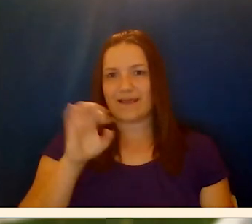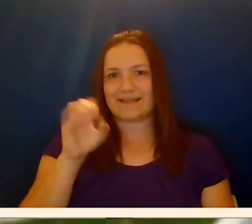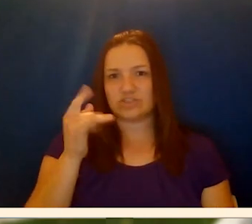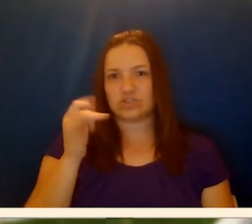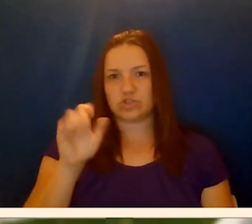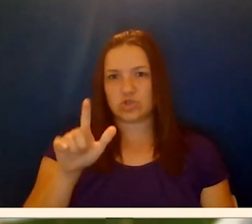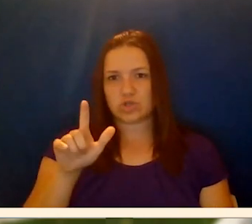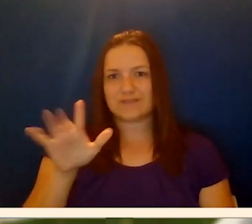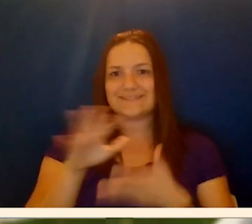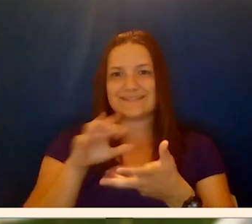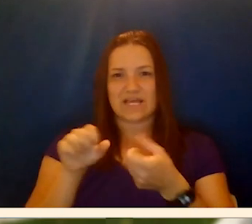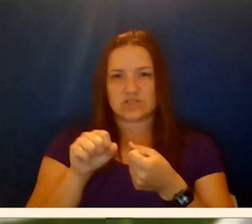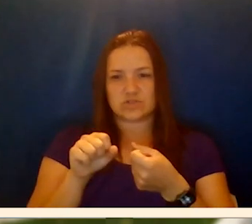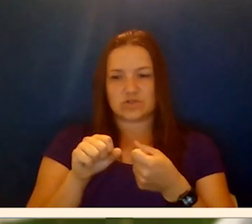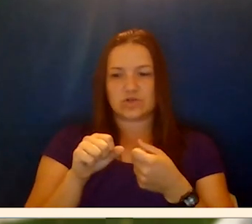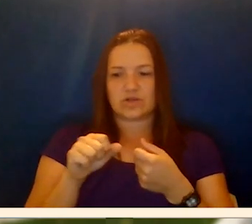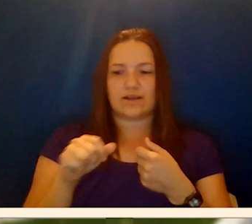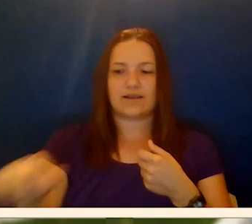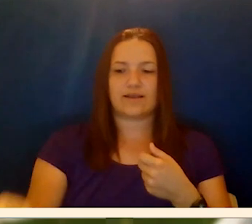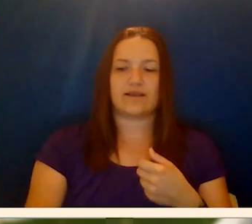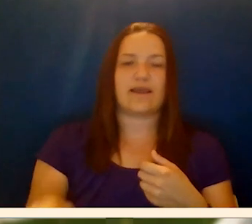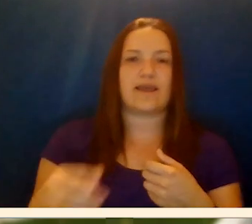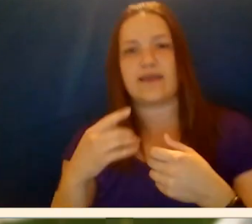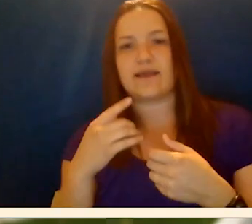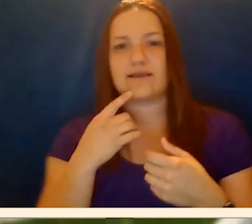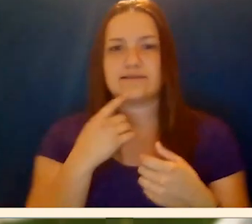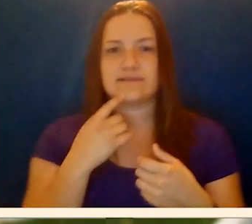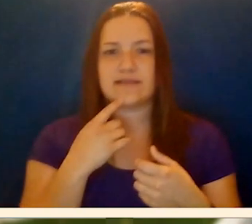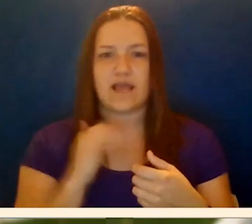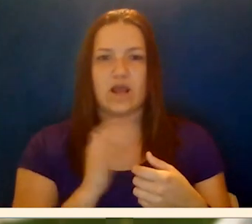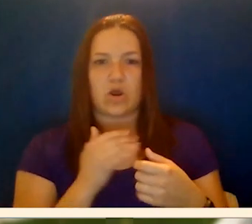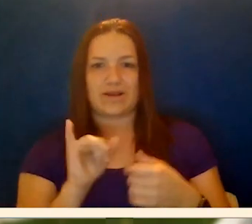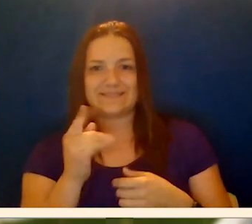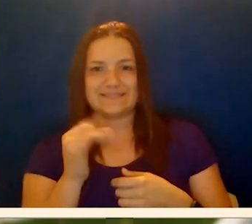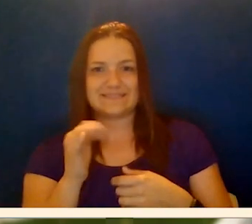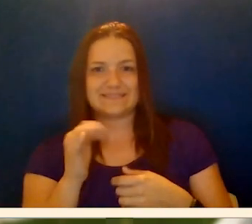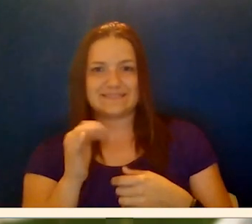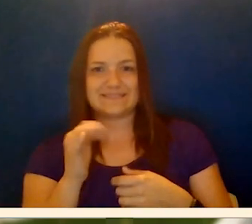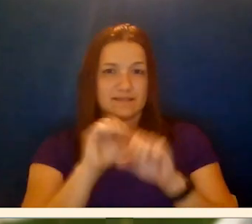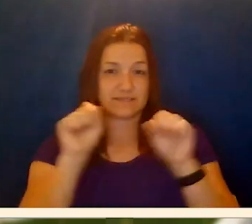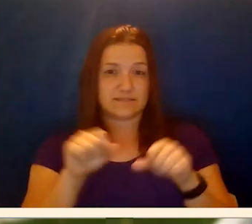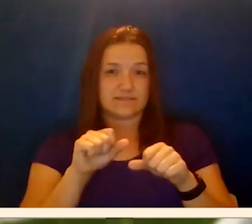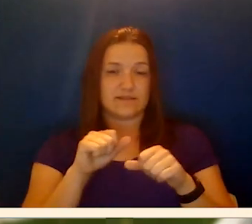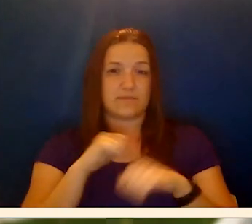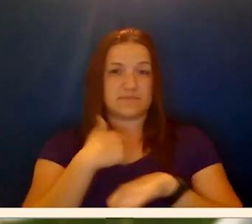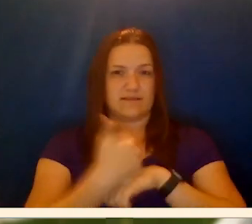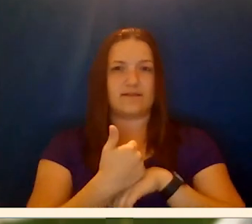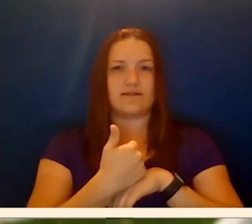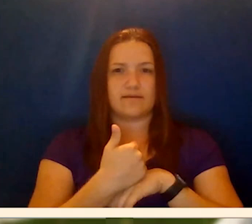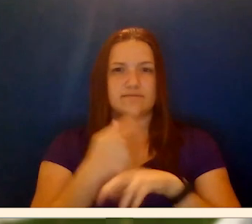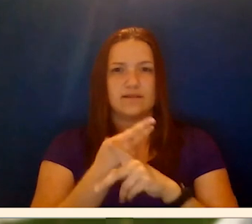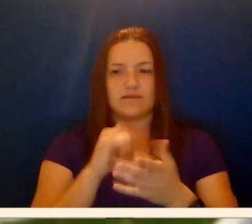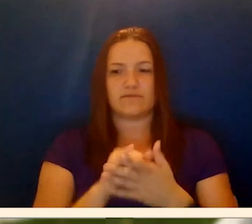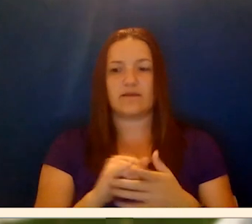external disaster and stand up our incident command system to deal with that specific event.